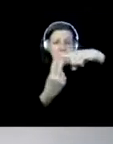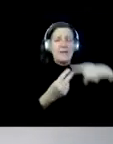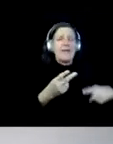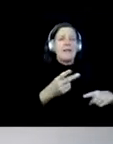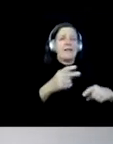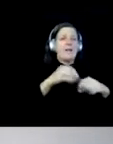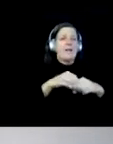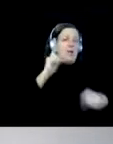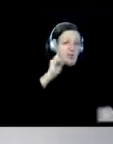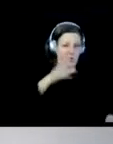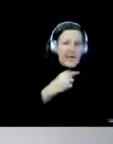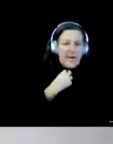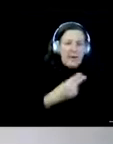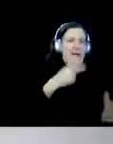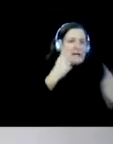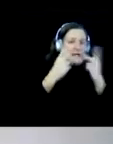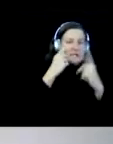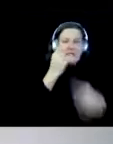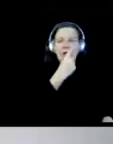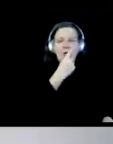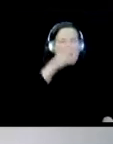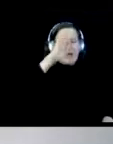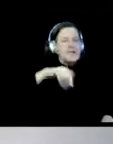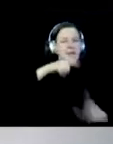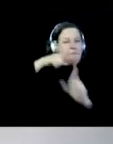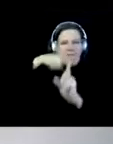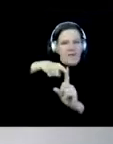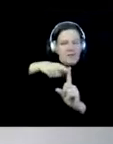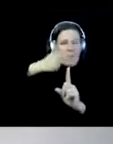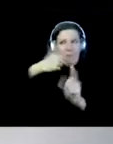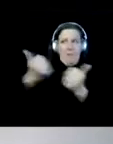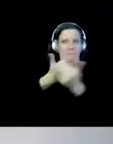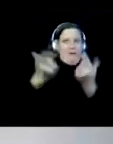the focal point, because there's all this other stuff going on in the background.